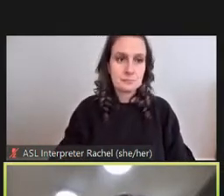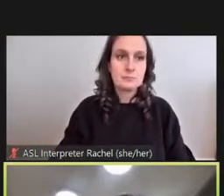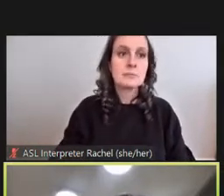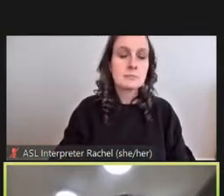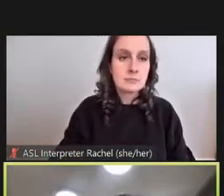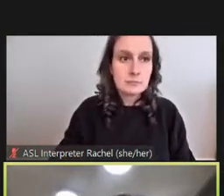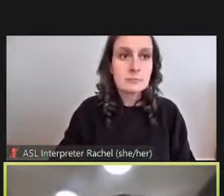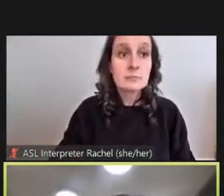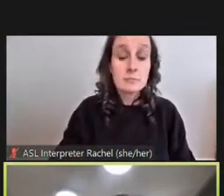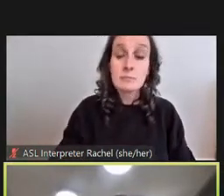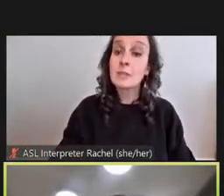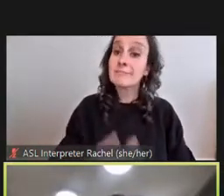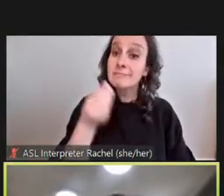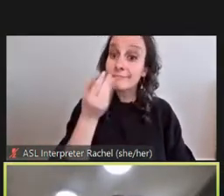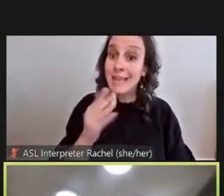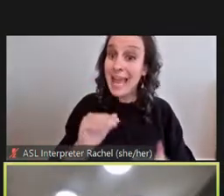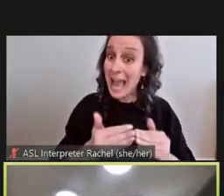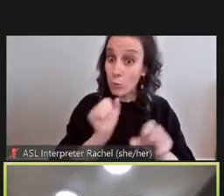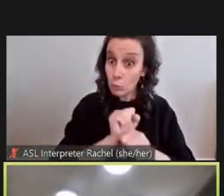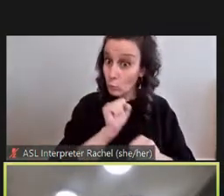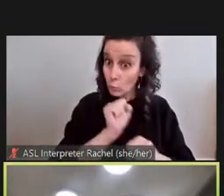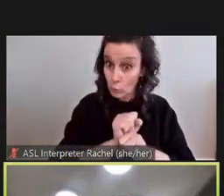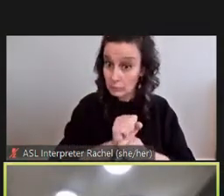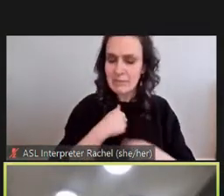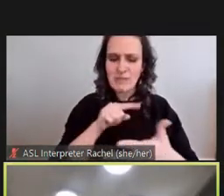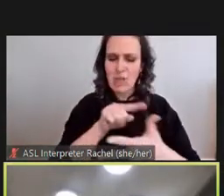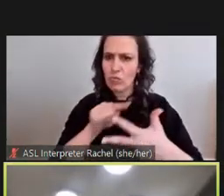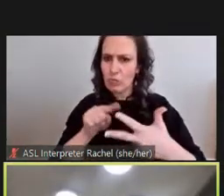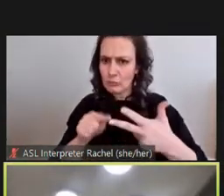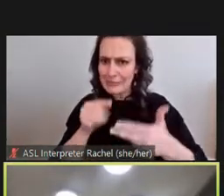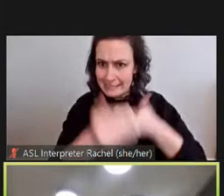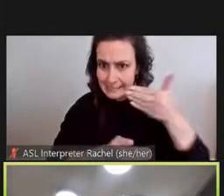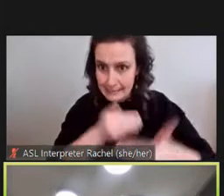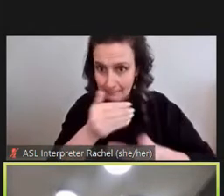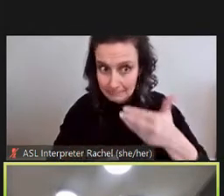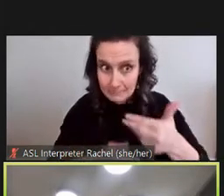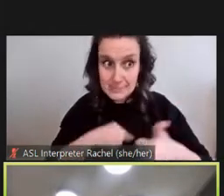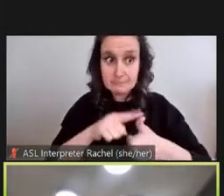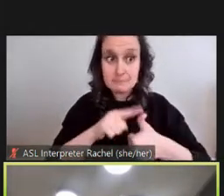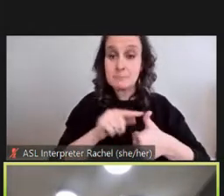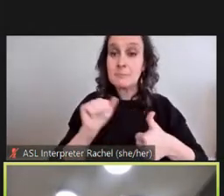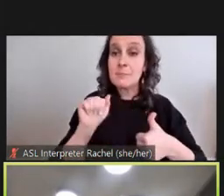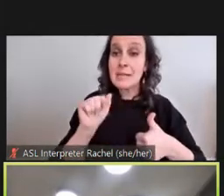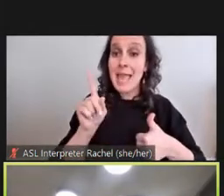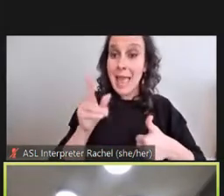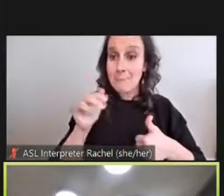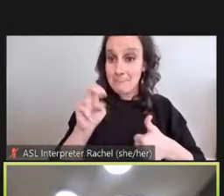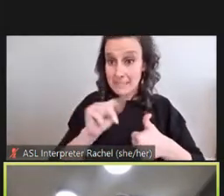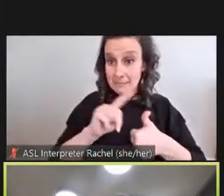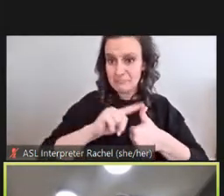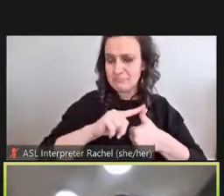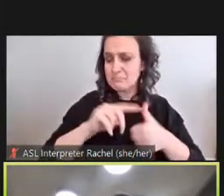Basically, LiveVoice works in 3 steps. There's the admin. It can be, for example, the